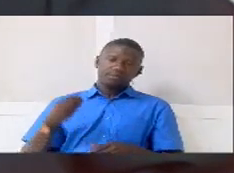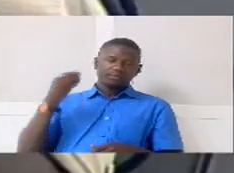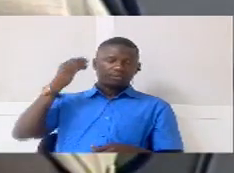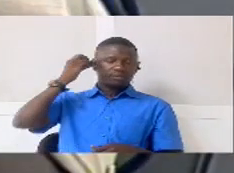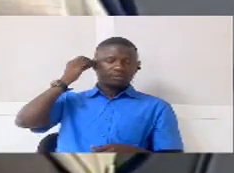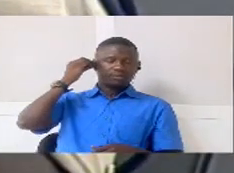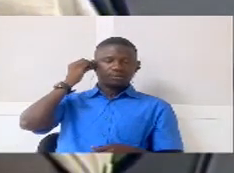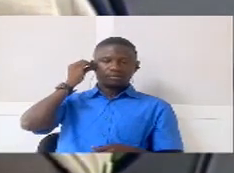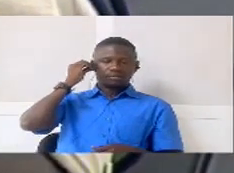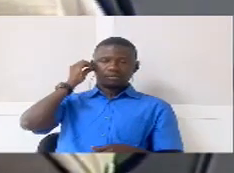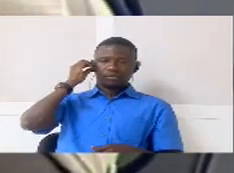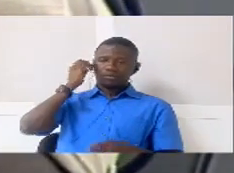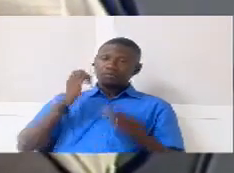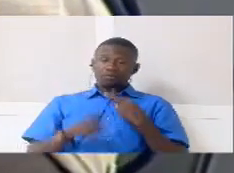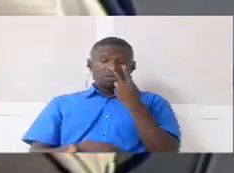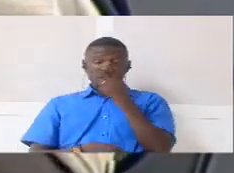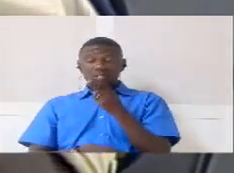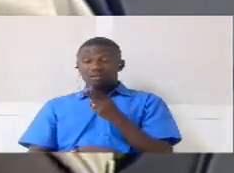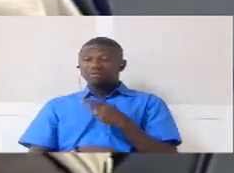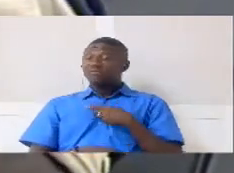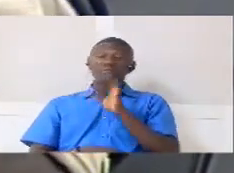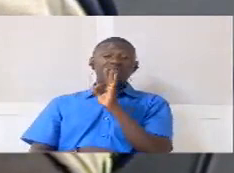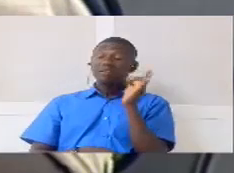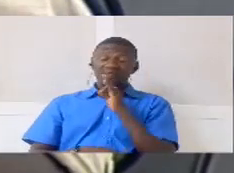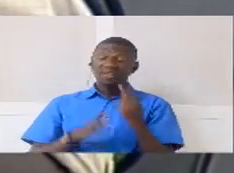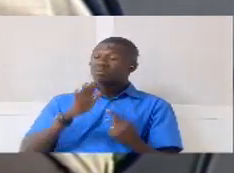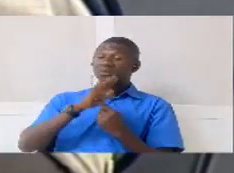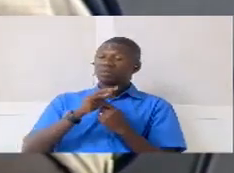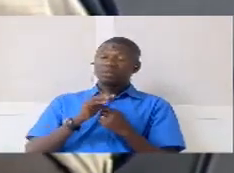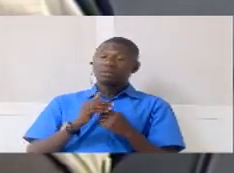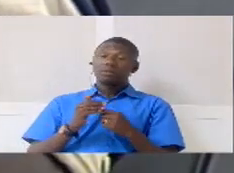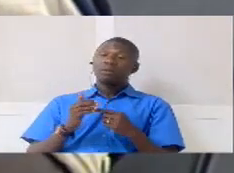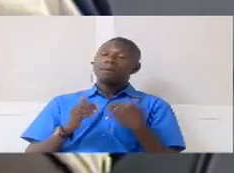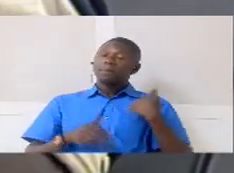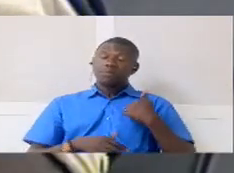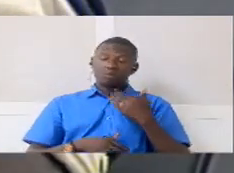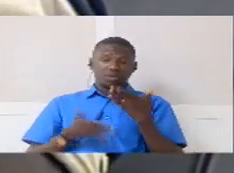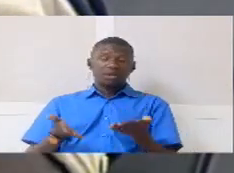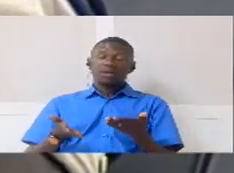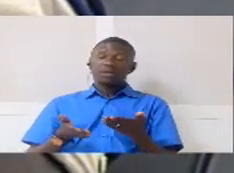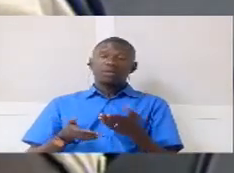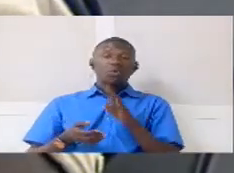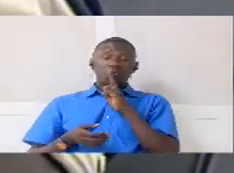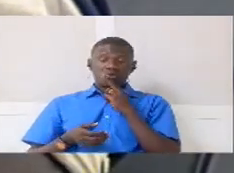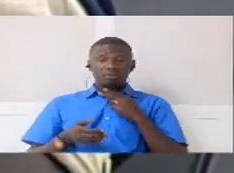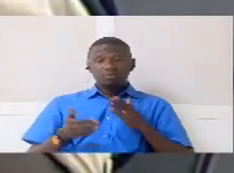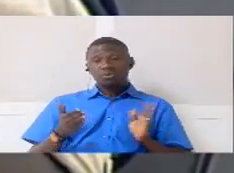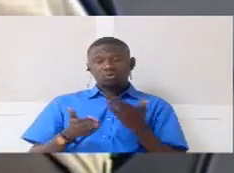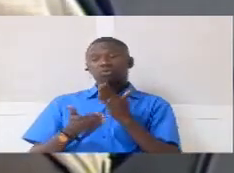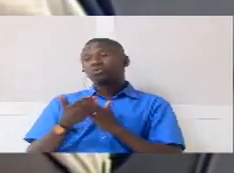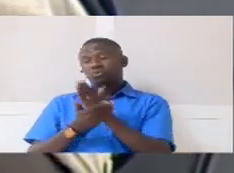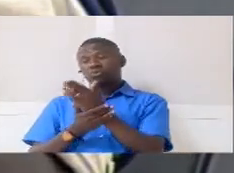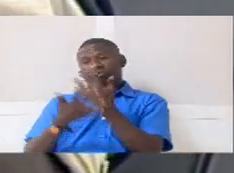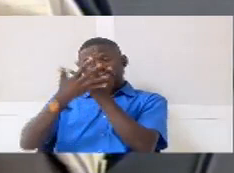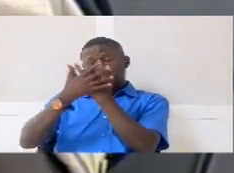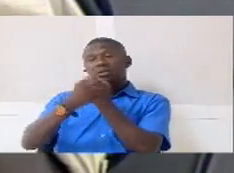be. We have seen great people here who have had a stint in the